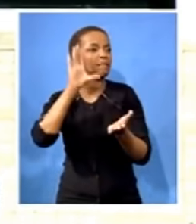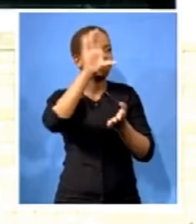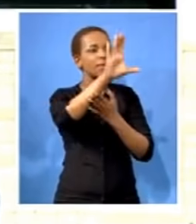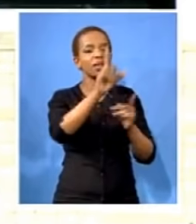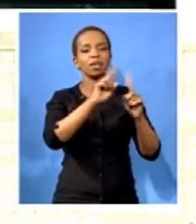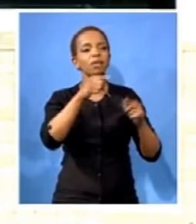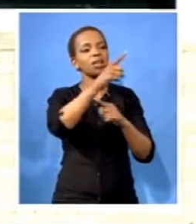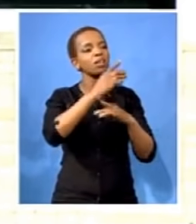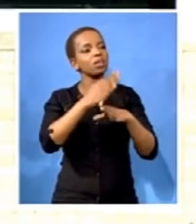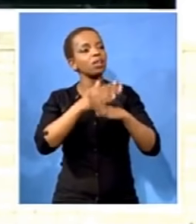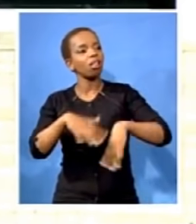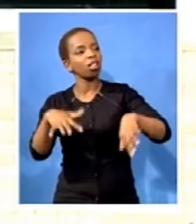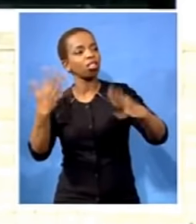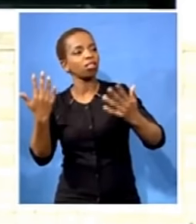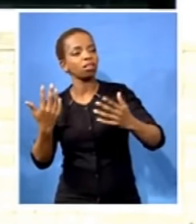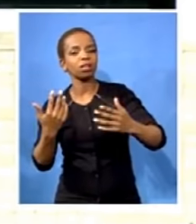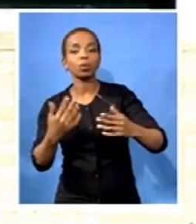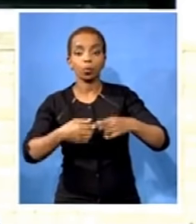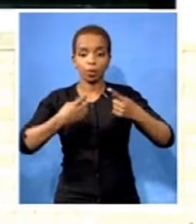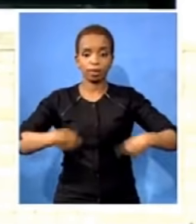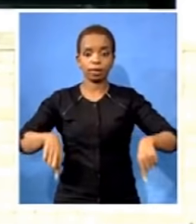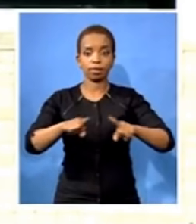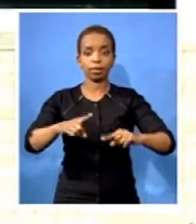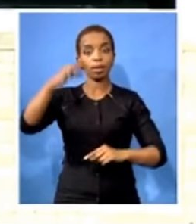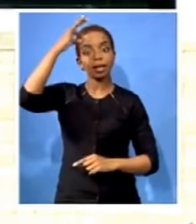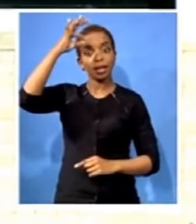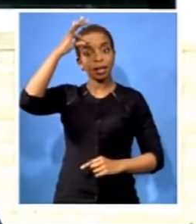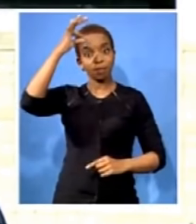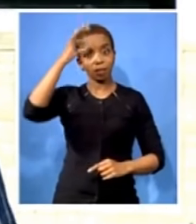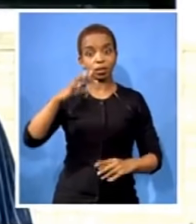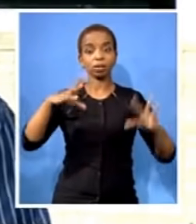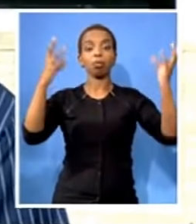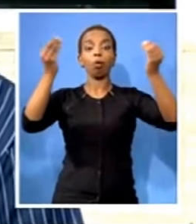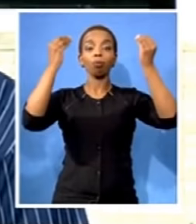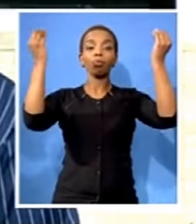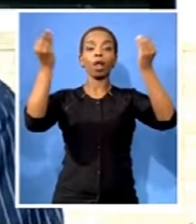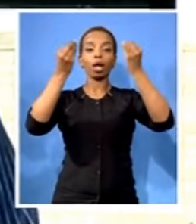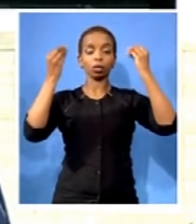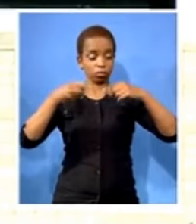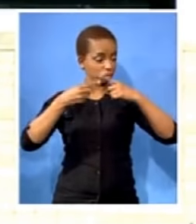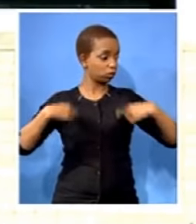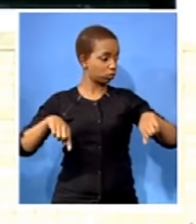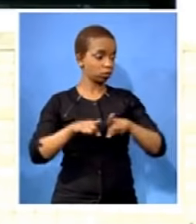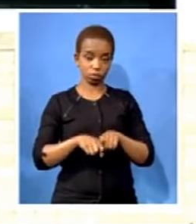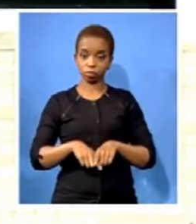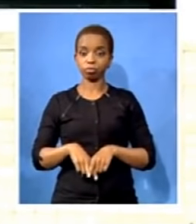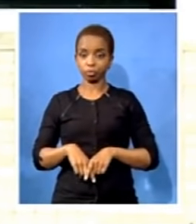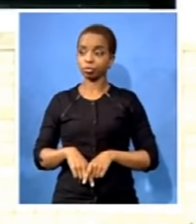government, we are very popular. We are very popular and well known for fruitless